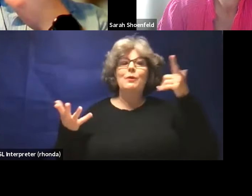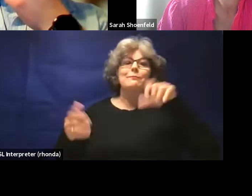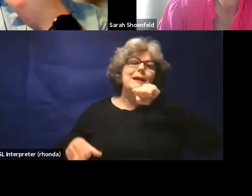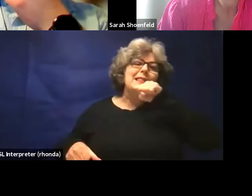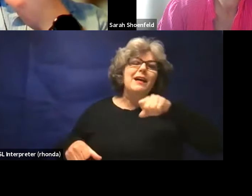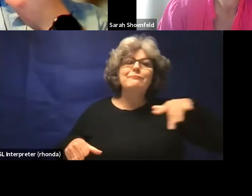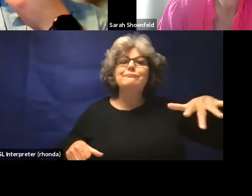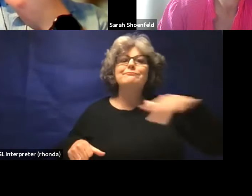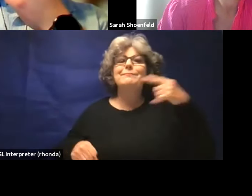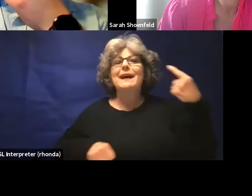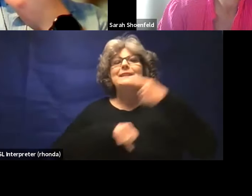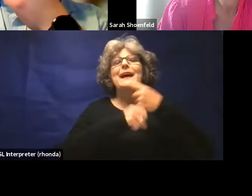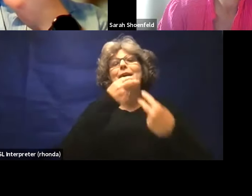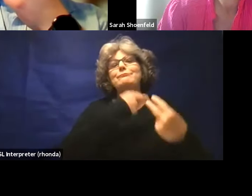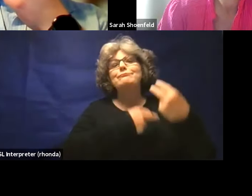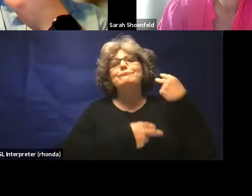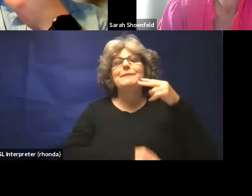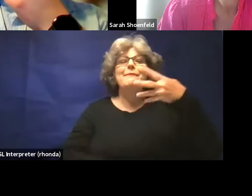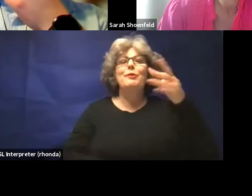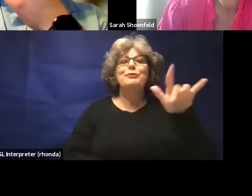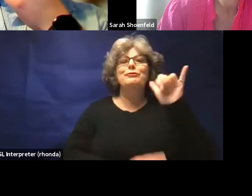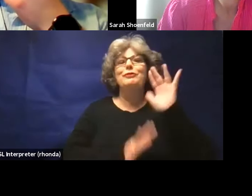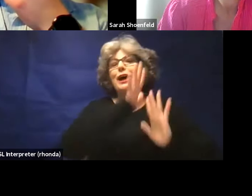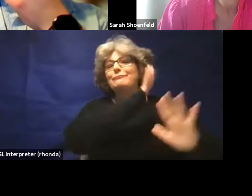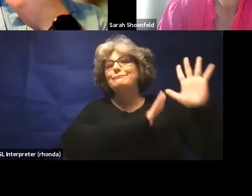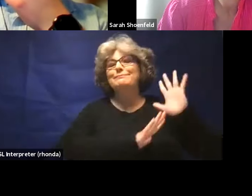that particular day. It was a wonderful day.